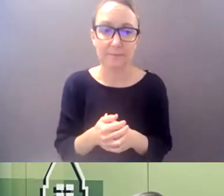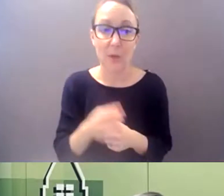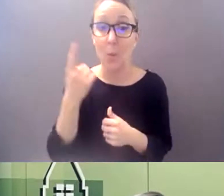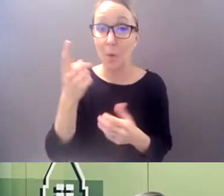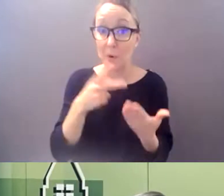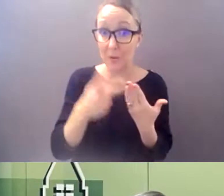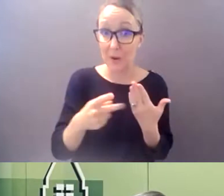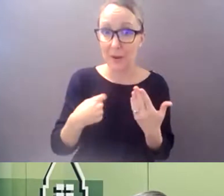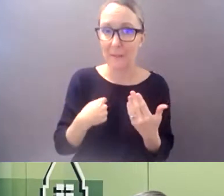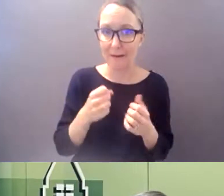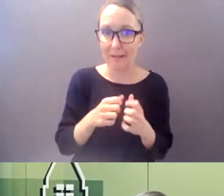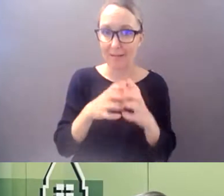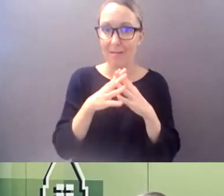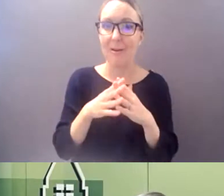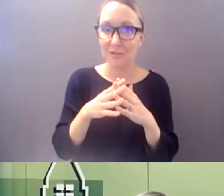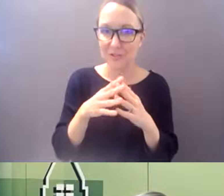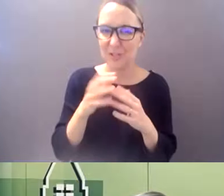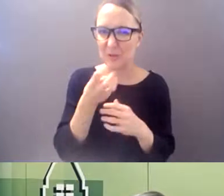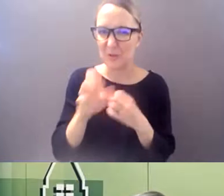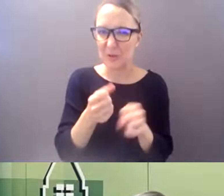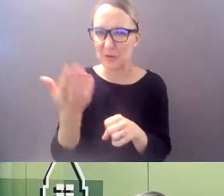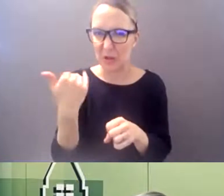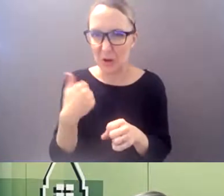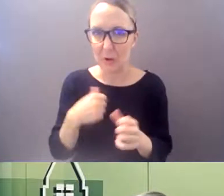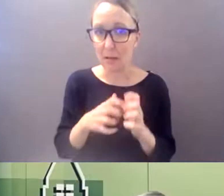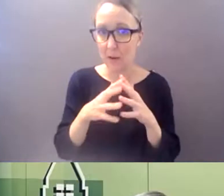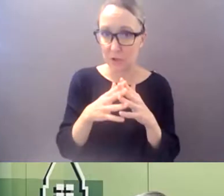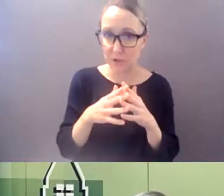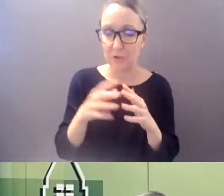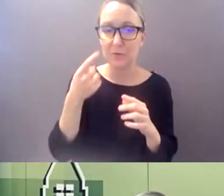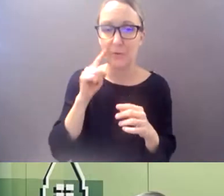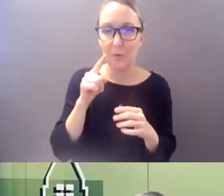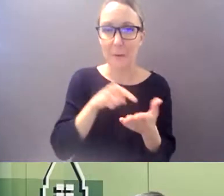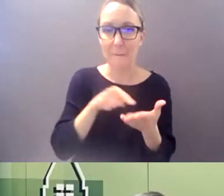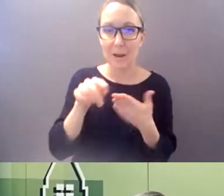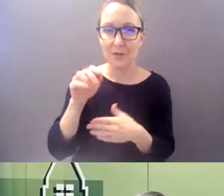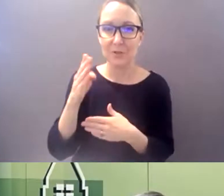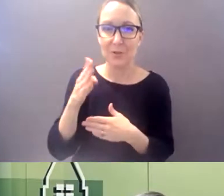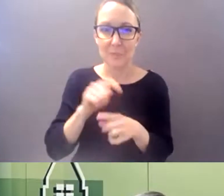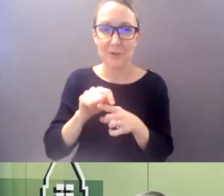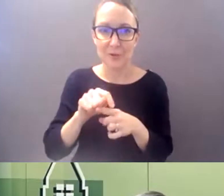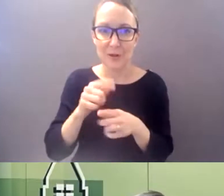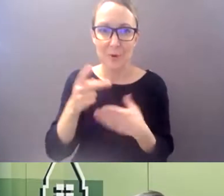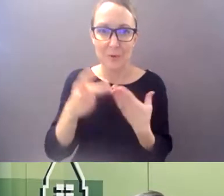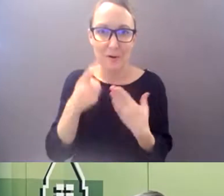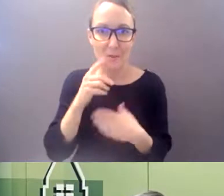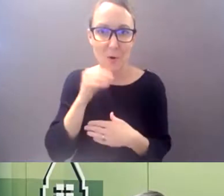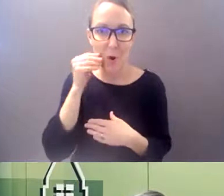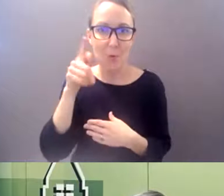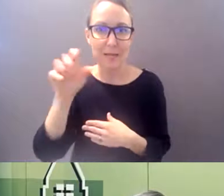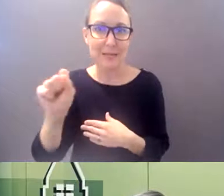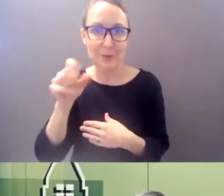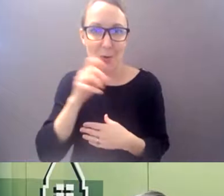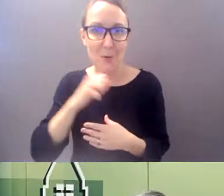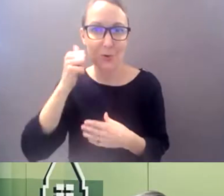I launched a few years ago was a paid job training program for homeless older adults. Everybody told me that